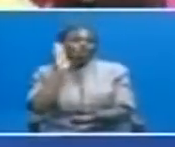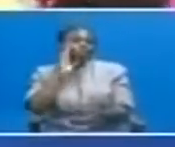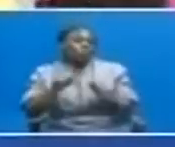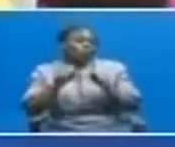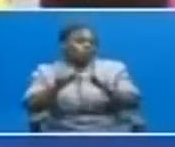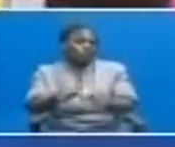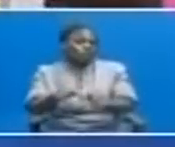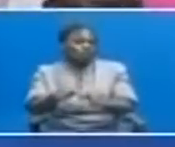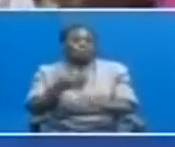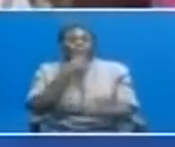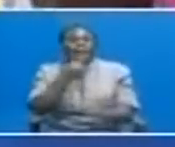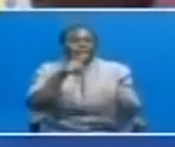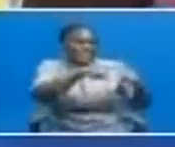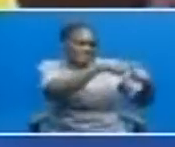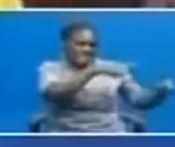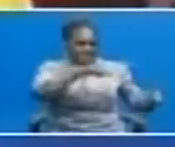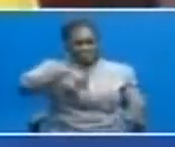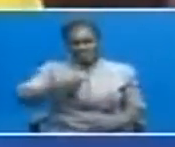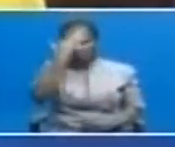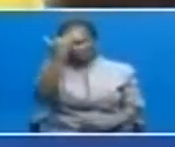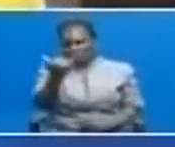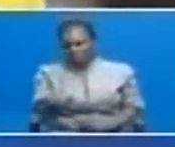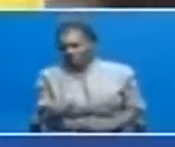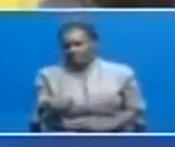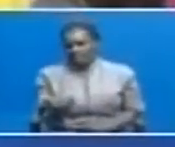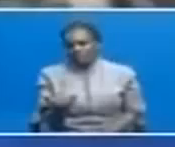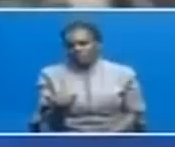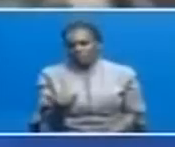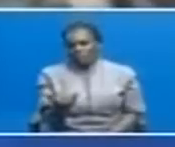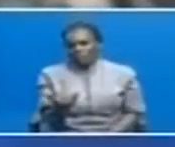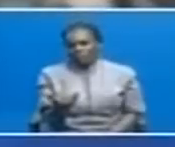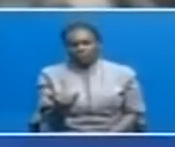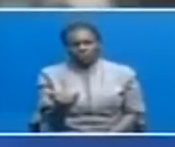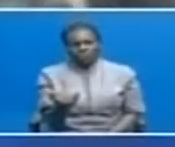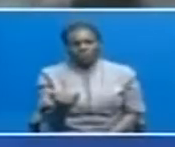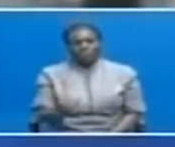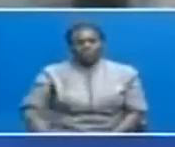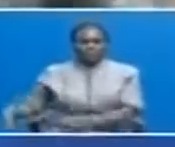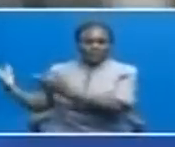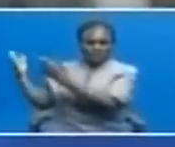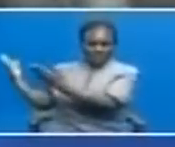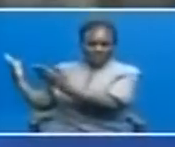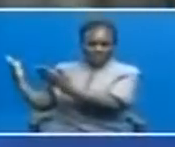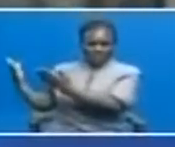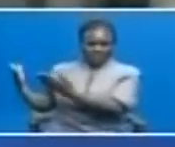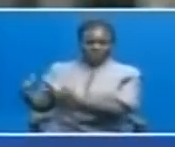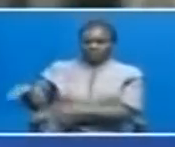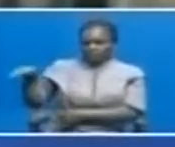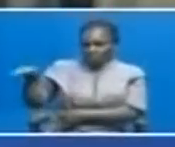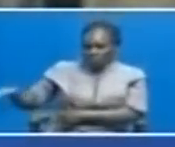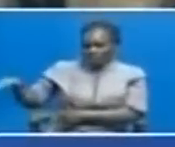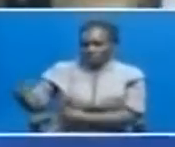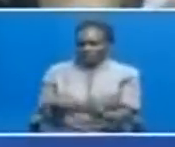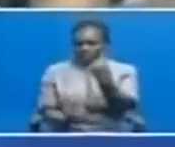what could have led a man to take away his own life in such a manner. Now this is the exact spot where the early morning